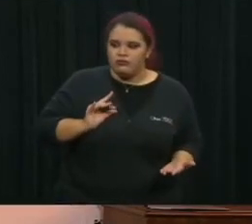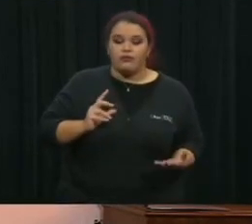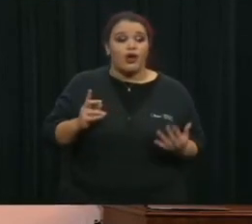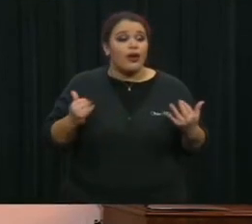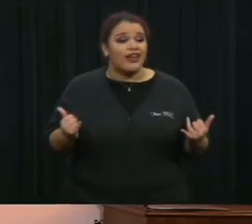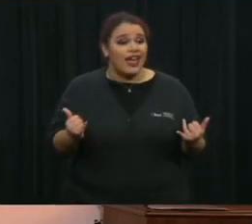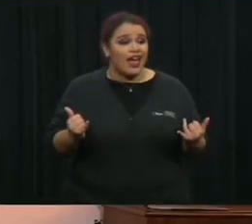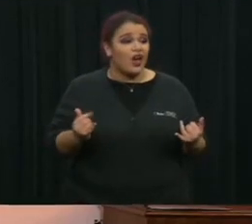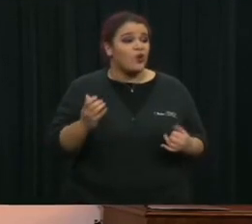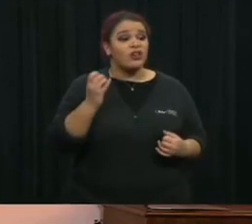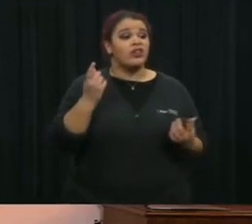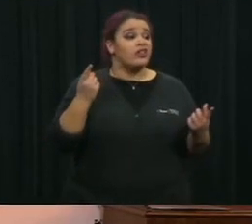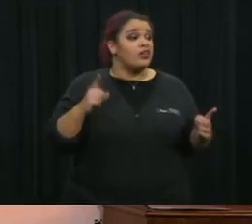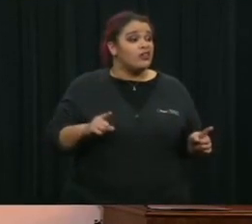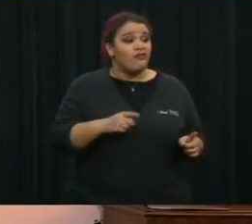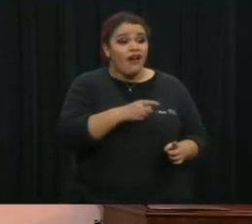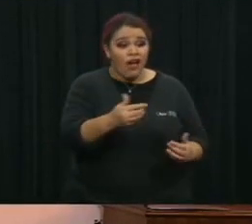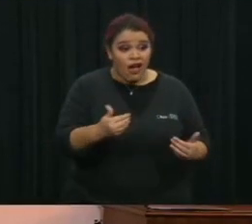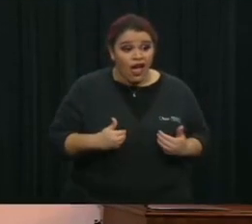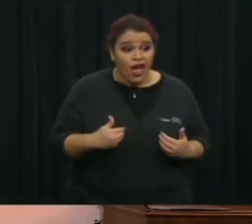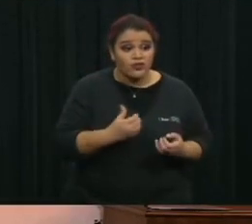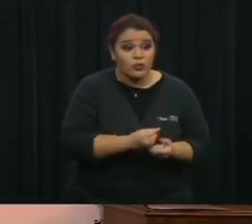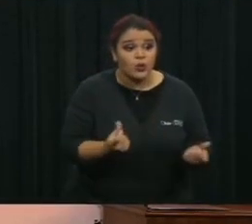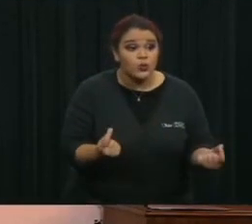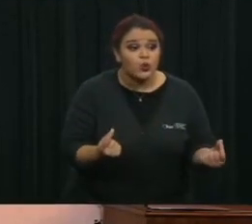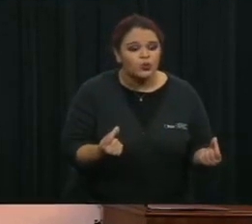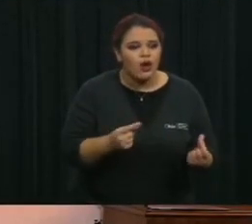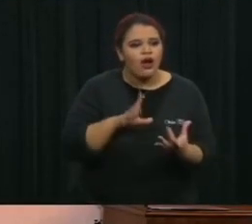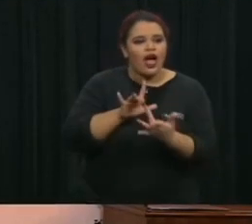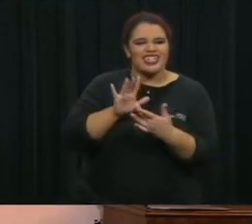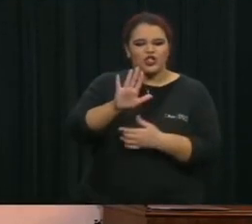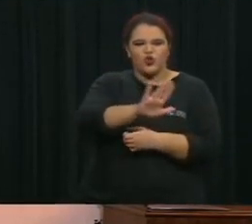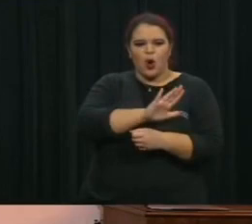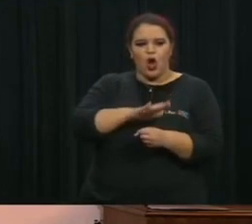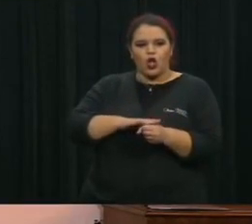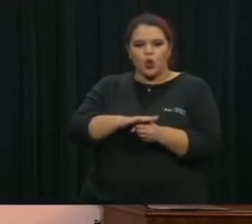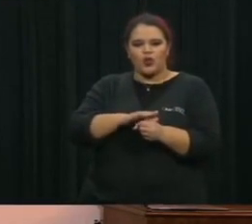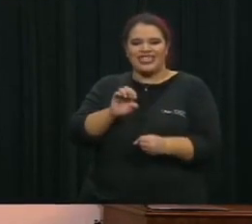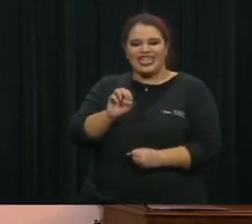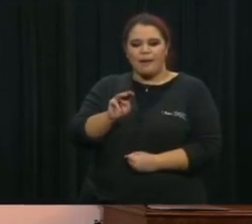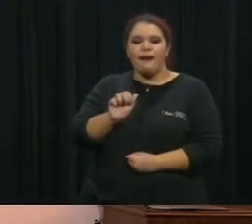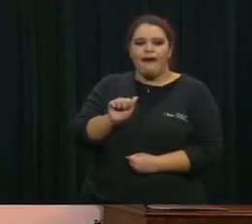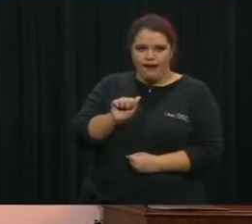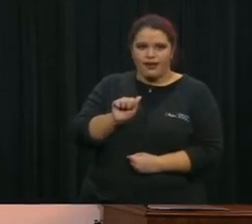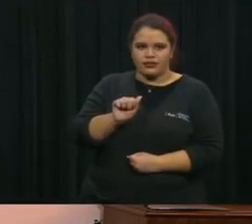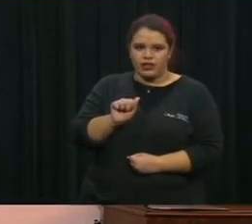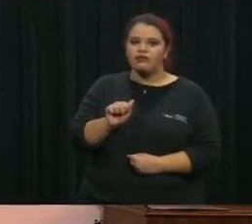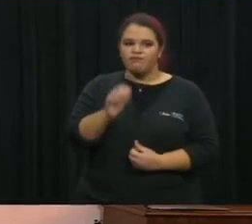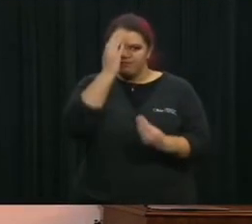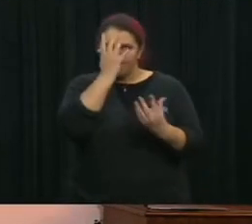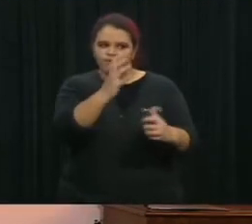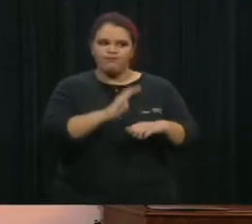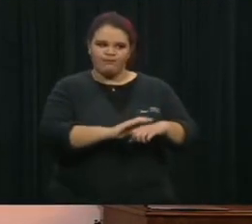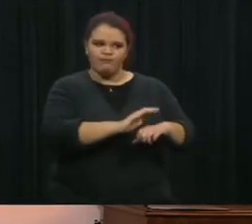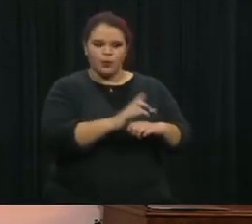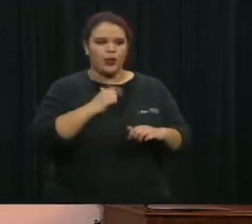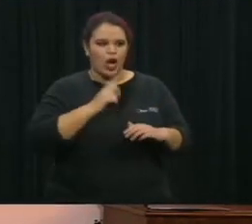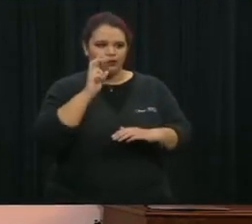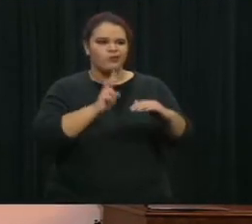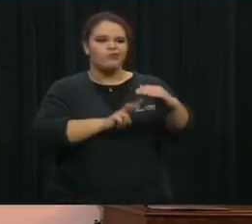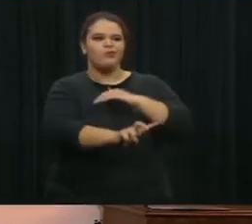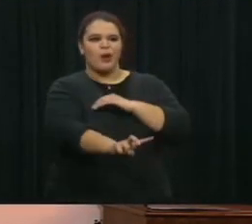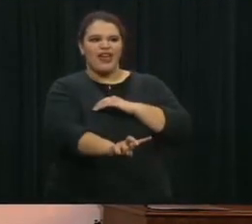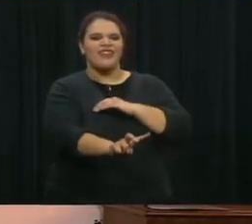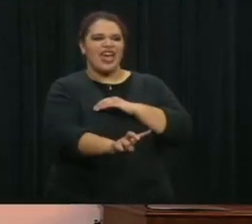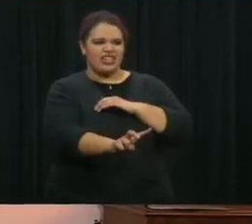EMA locally if you have supplies. We will definitely take them. We do anticipate severe shortages, so we're taking everything we